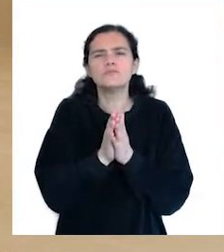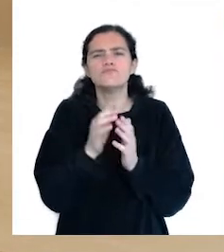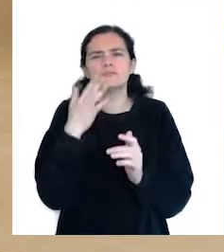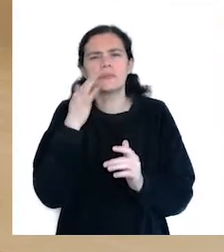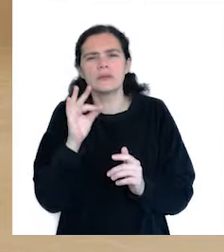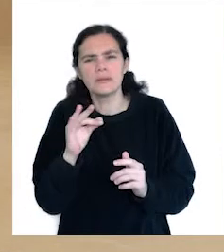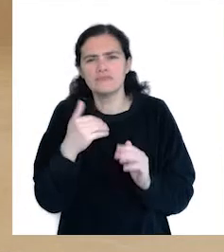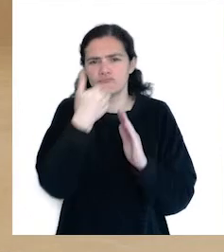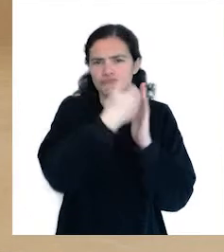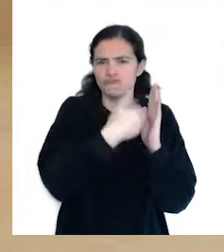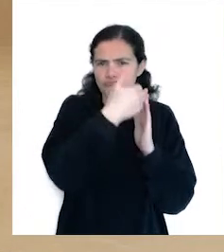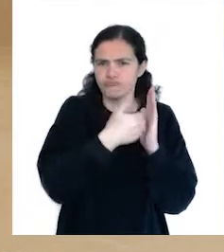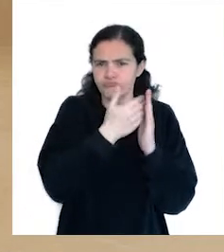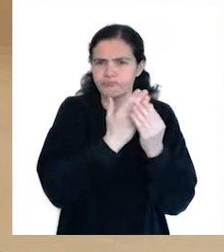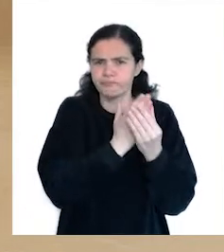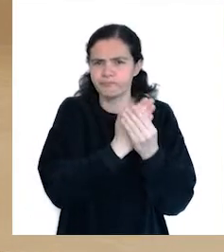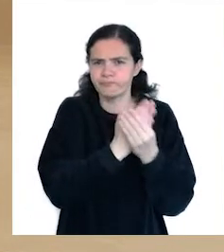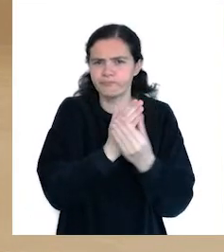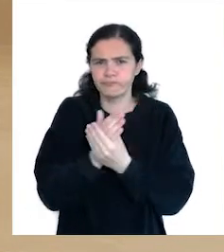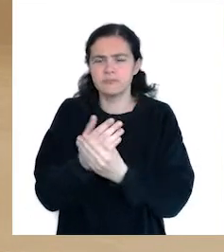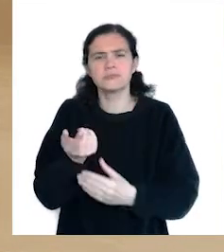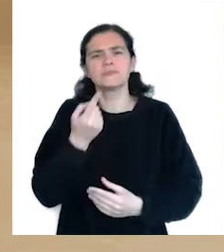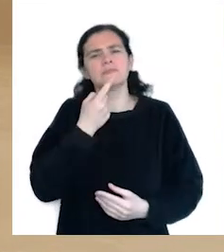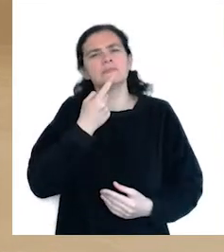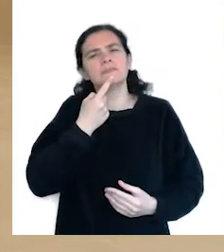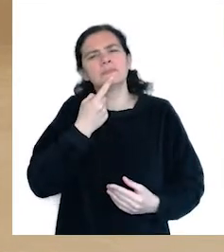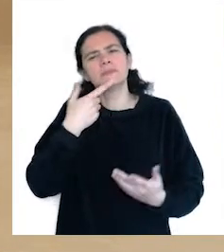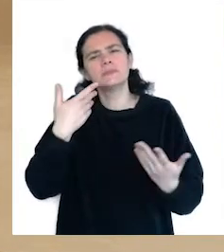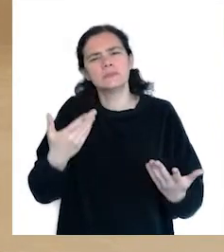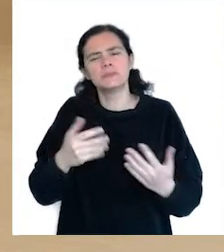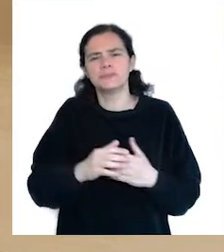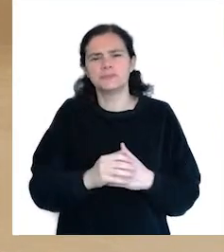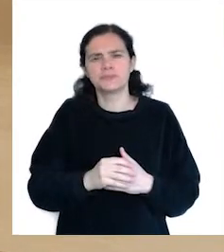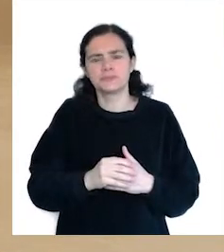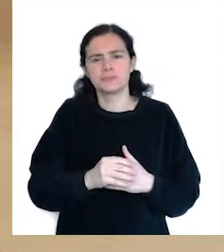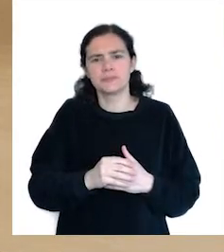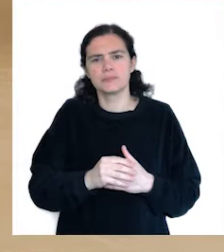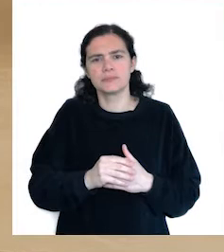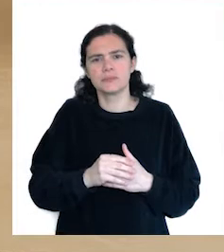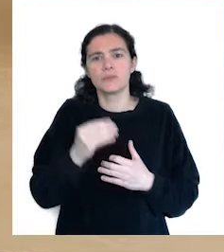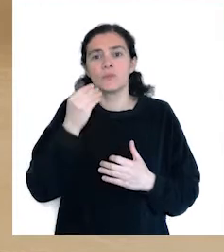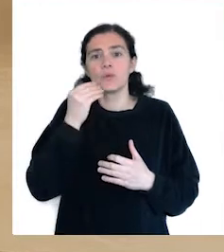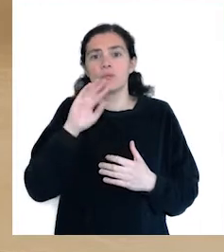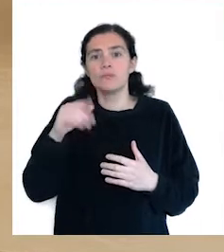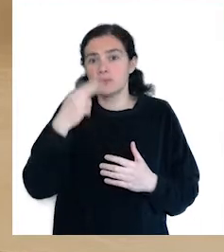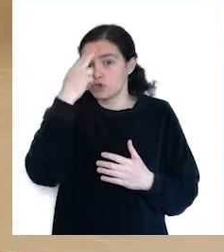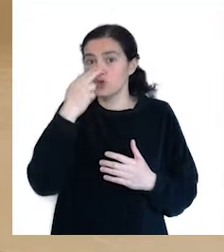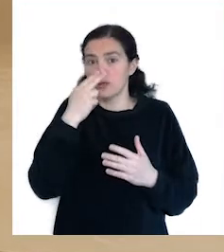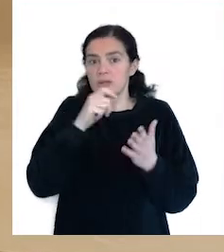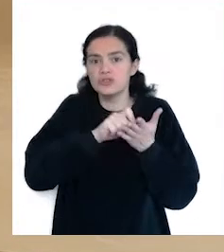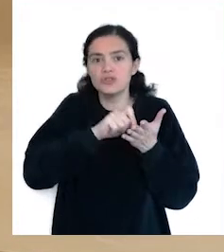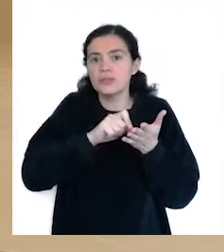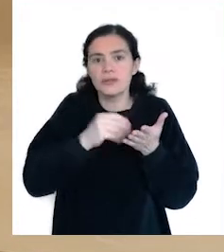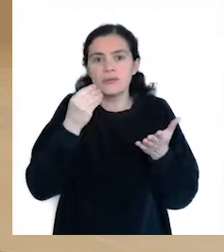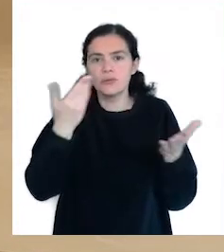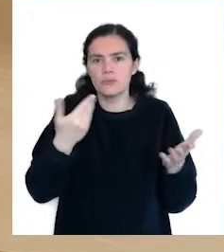all trying to document, to understand how do we